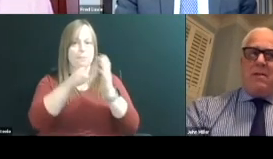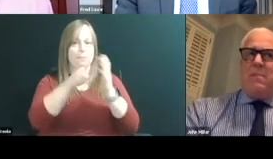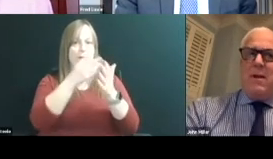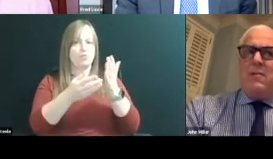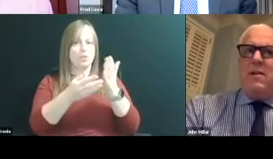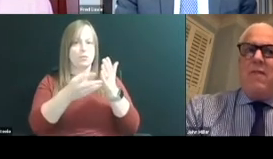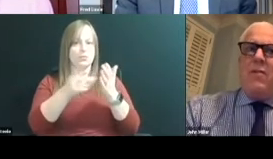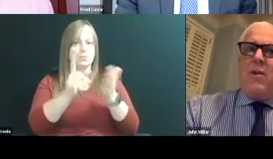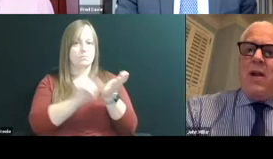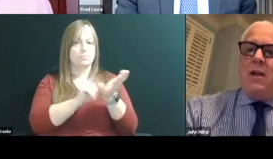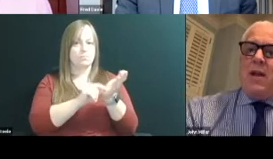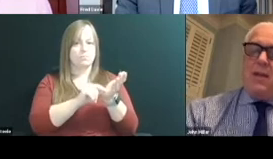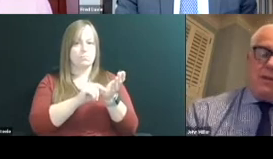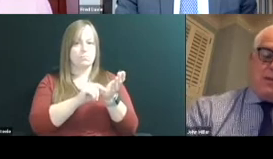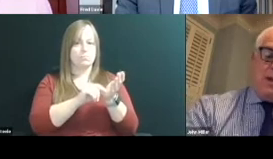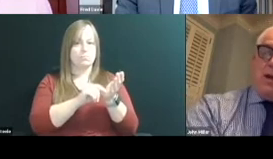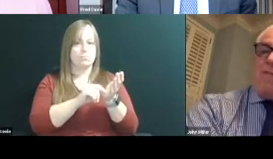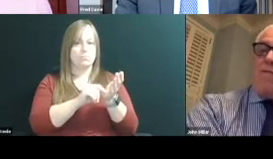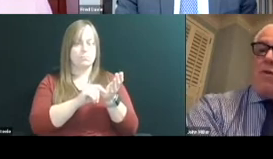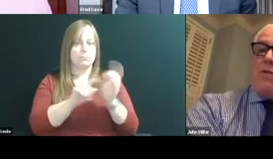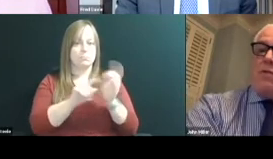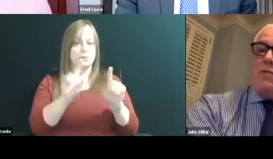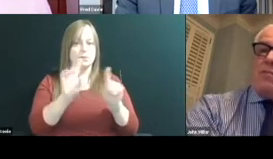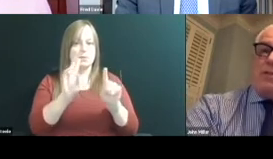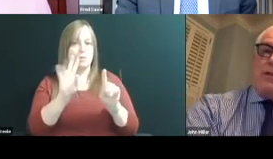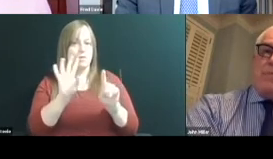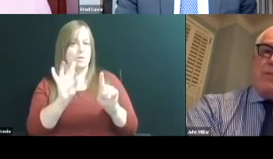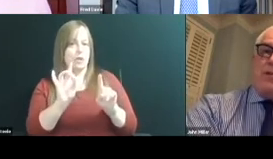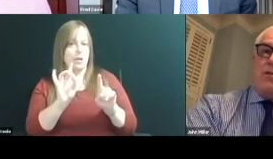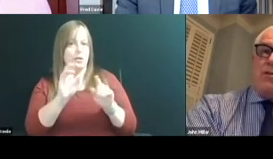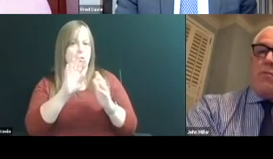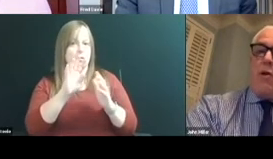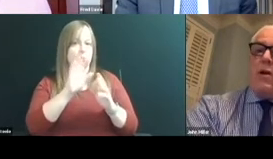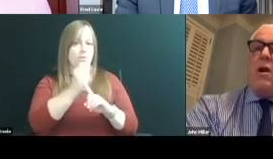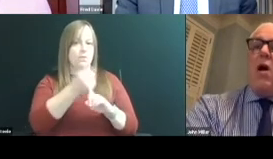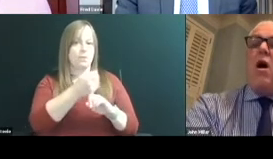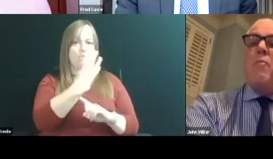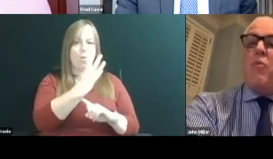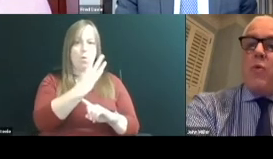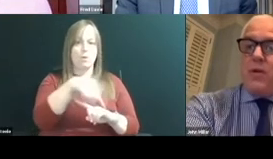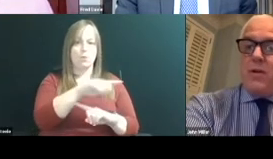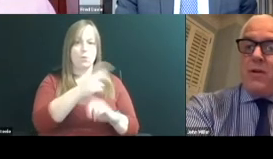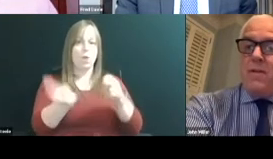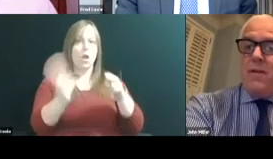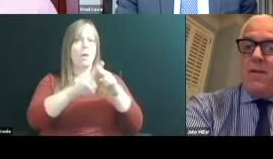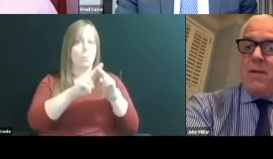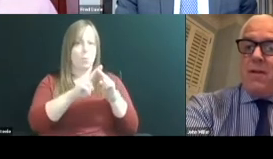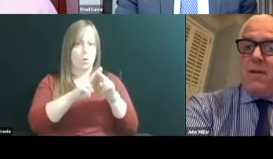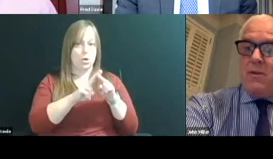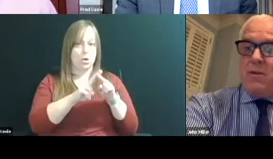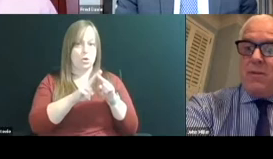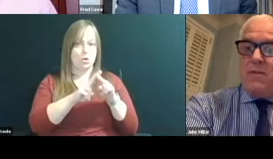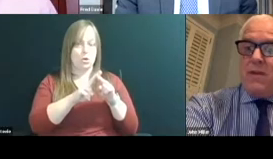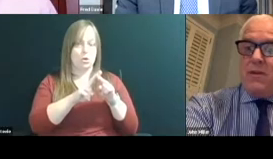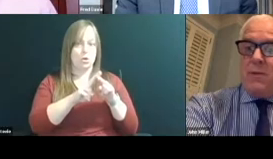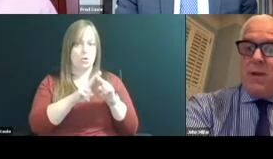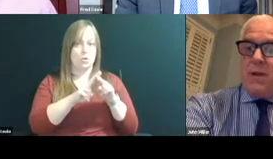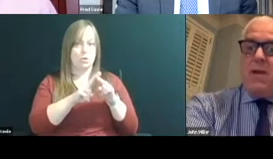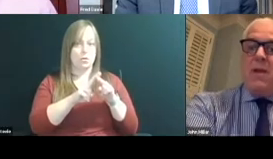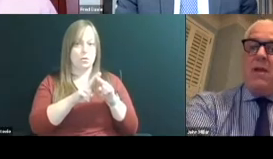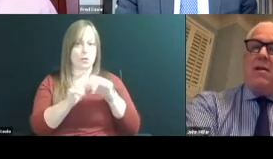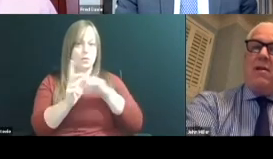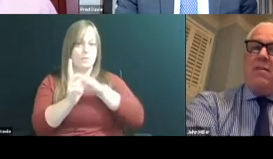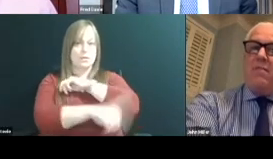out, 7 or 9 cases. And in 4 of those, the police commissioner departed upward in terms of